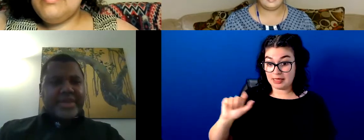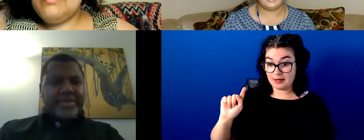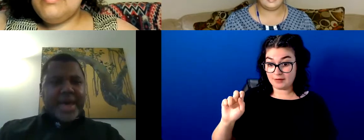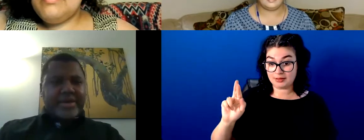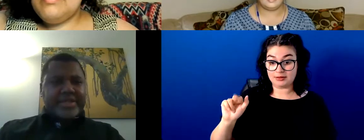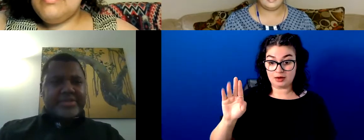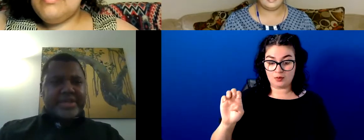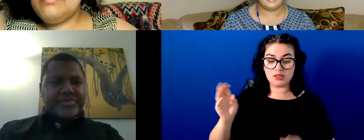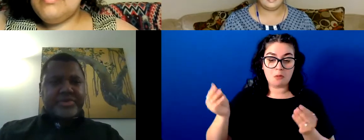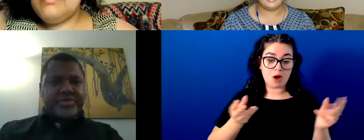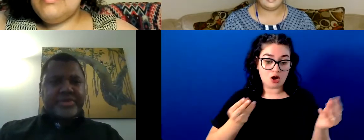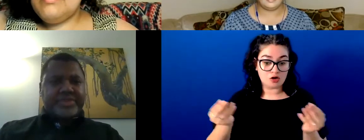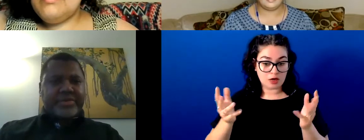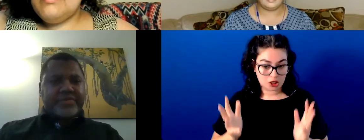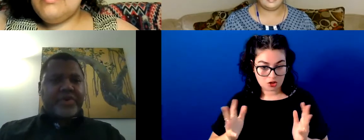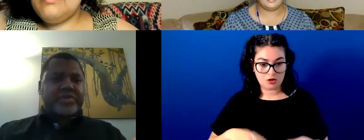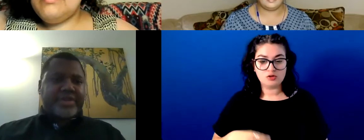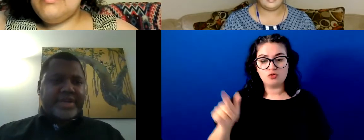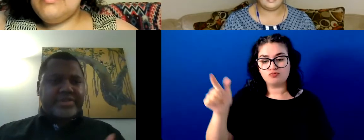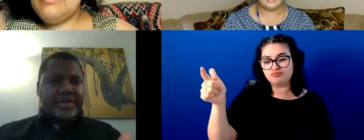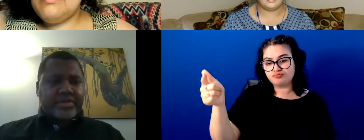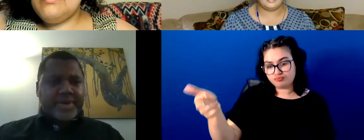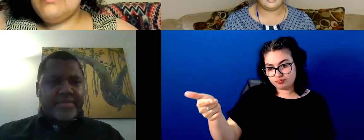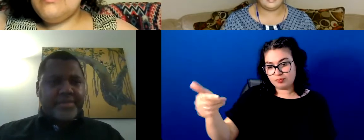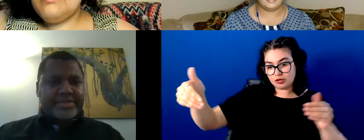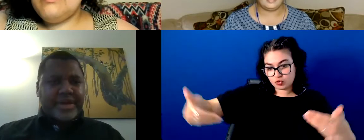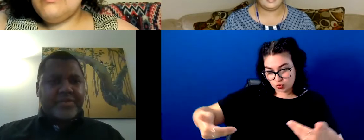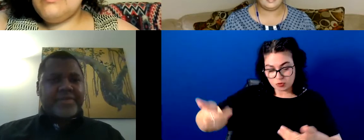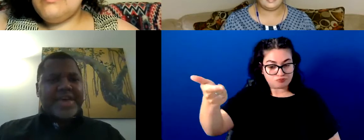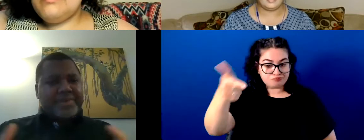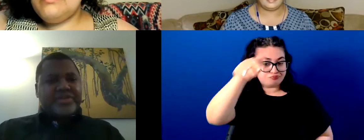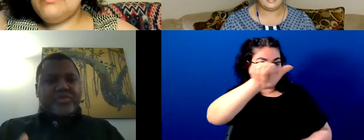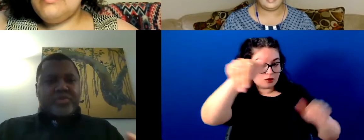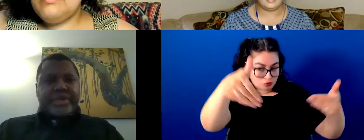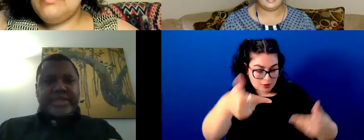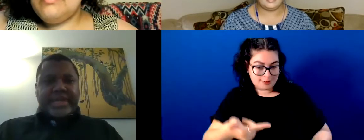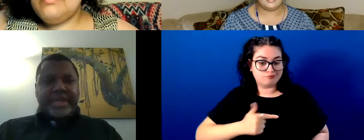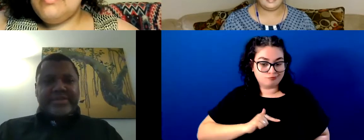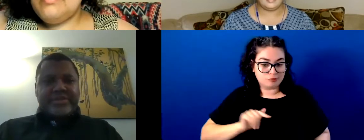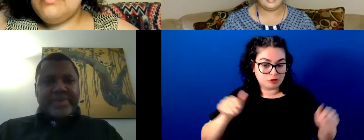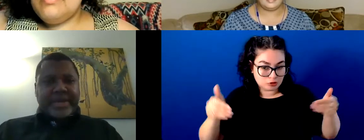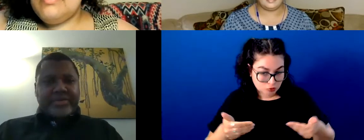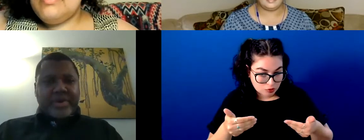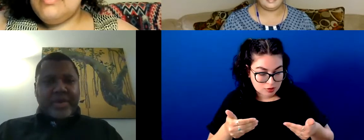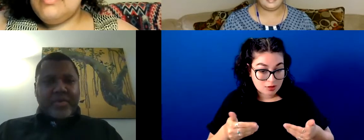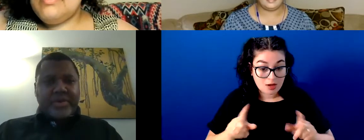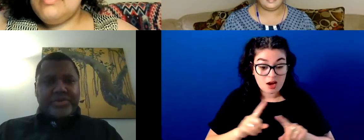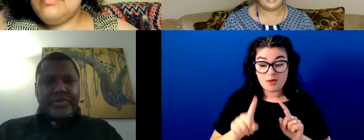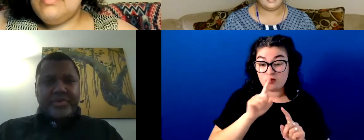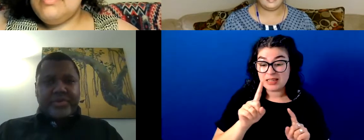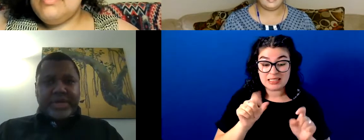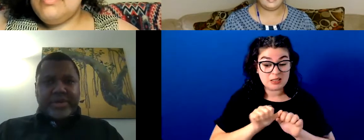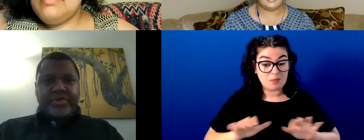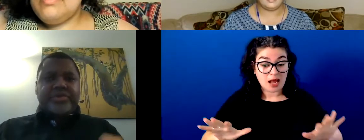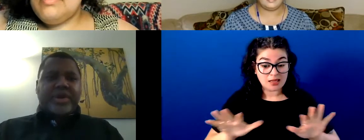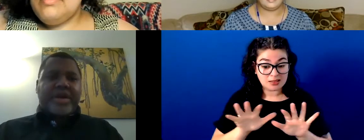have the panelists introduce themselves first, and then I'll talk a little bit about myself. But it's really a space where I want